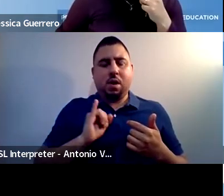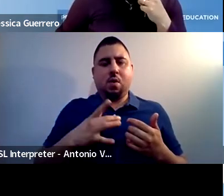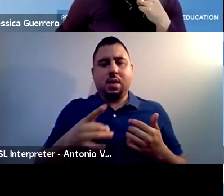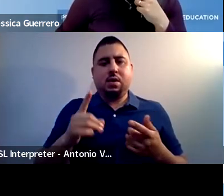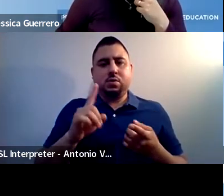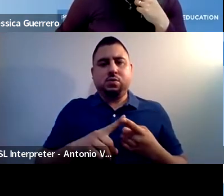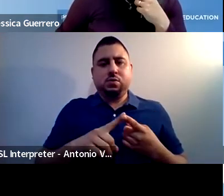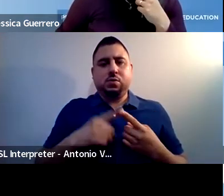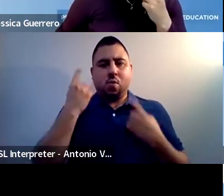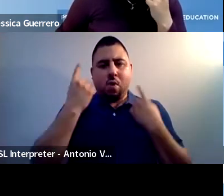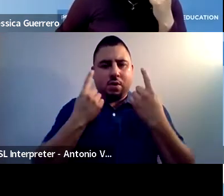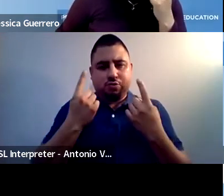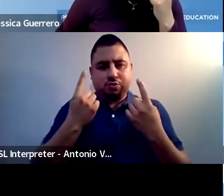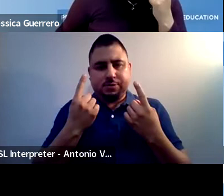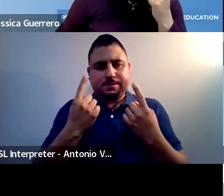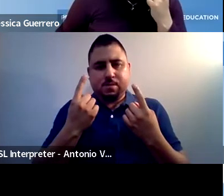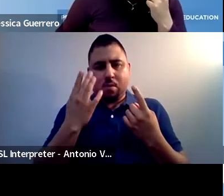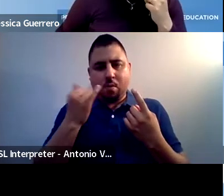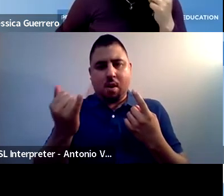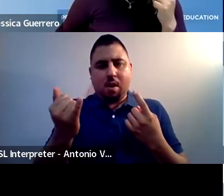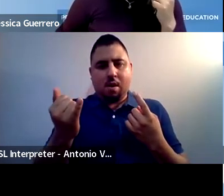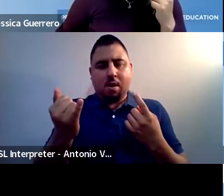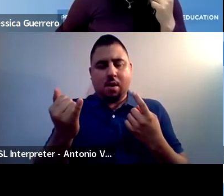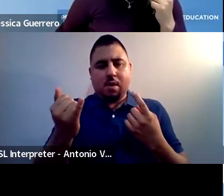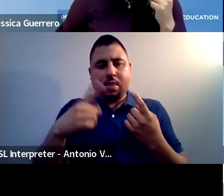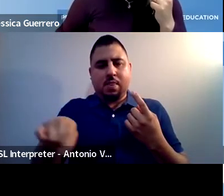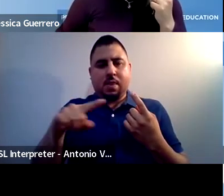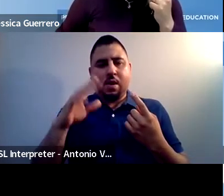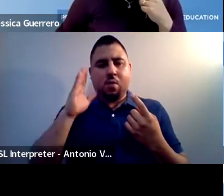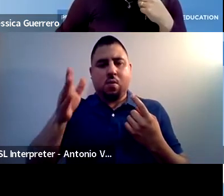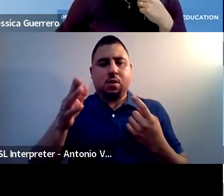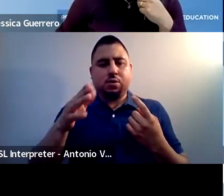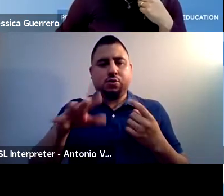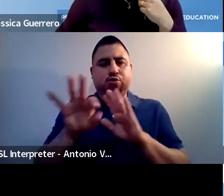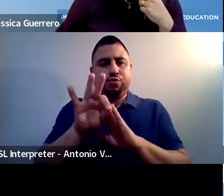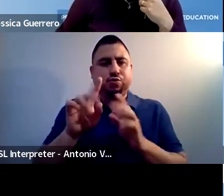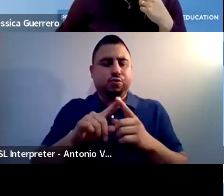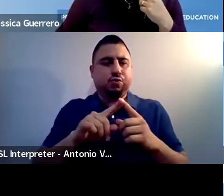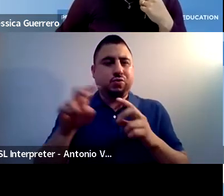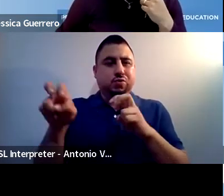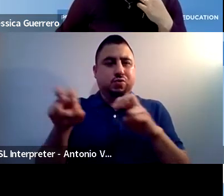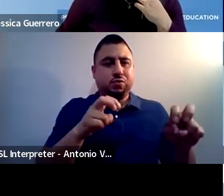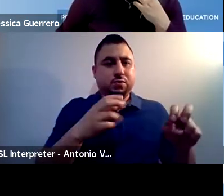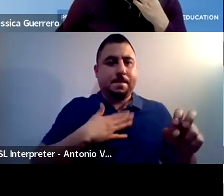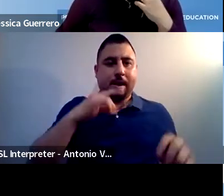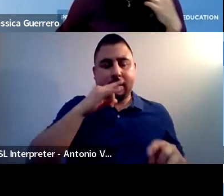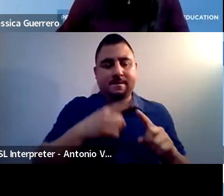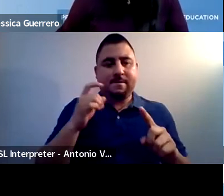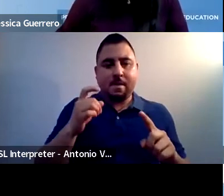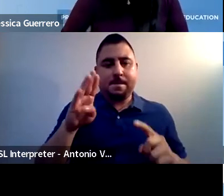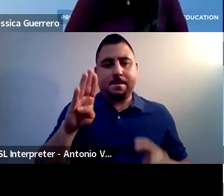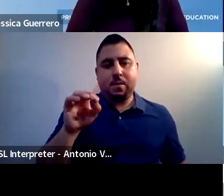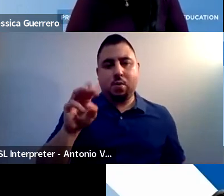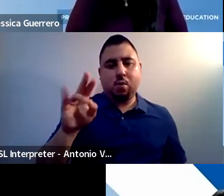know, was wondering why they would choose to move my kid from a